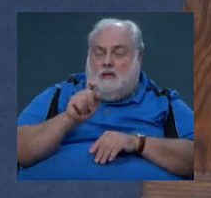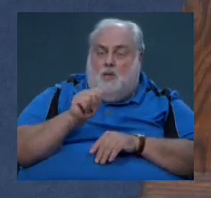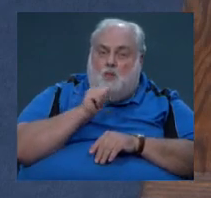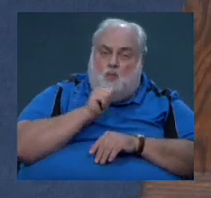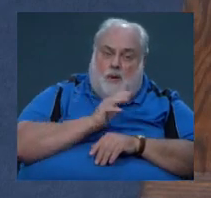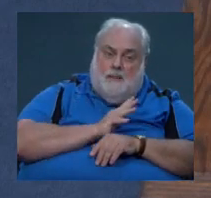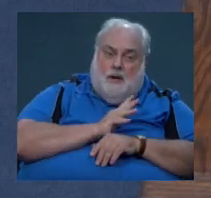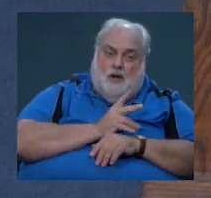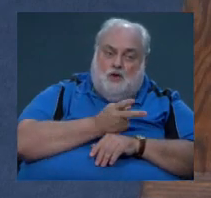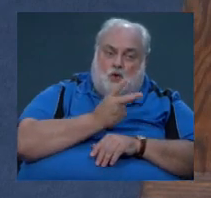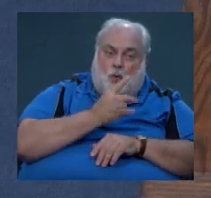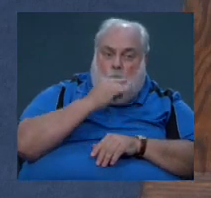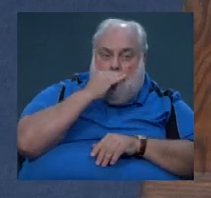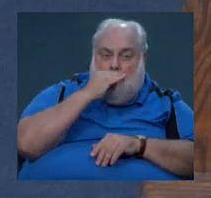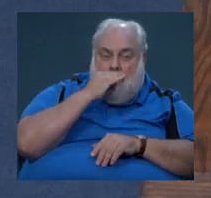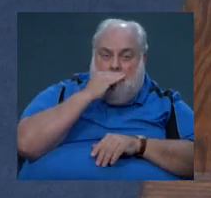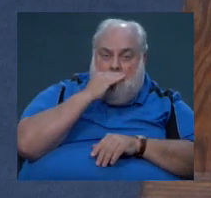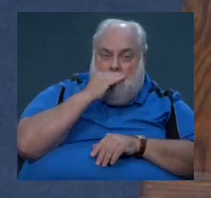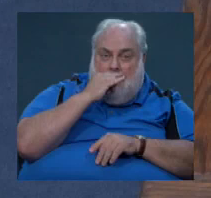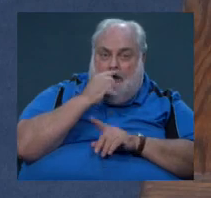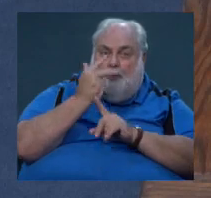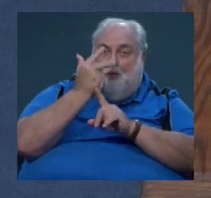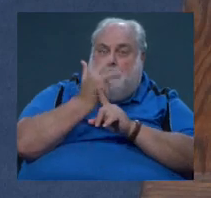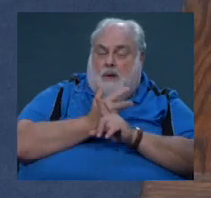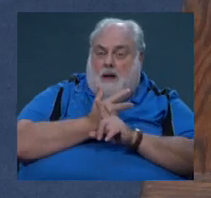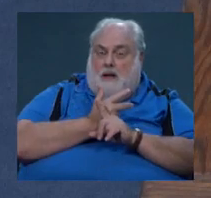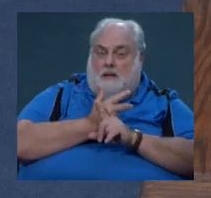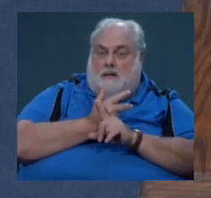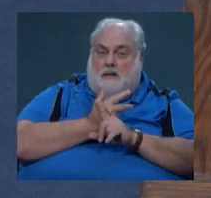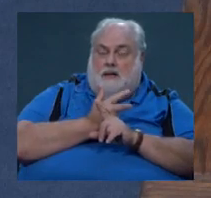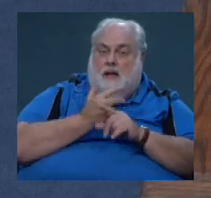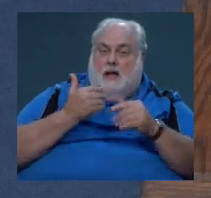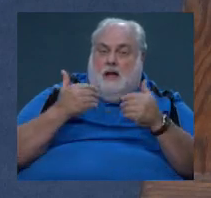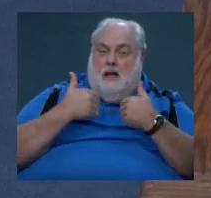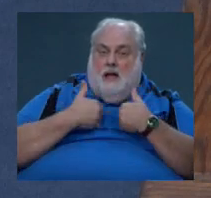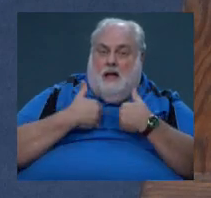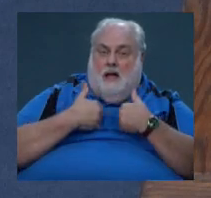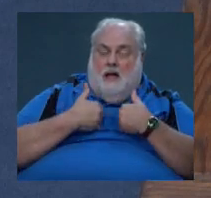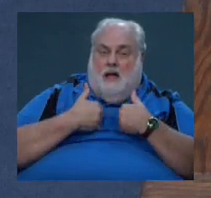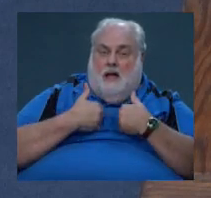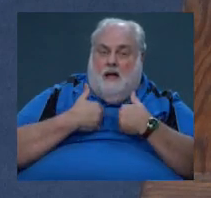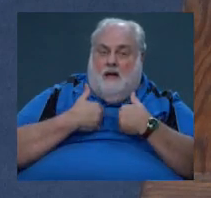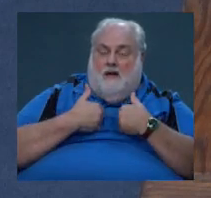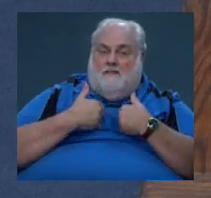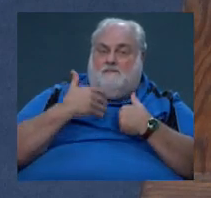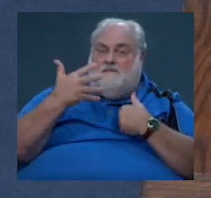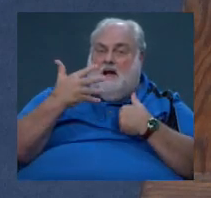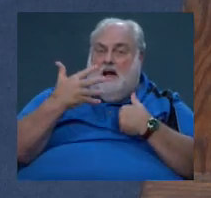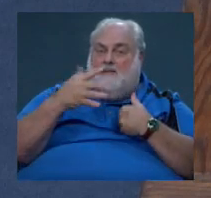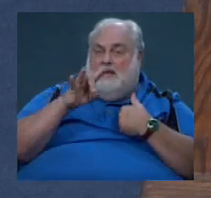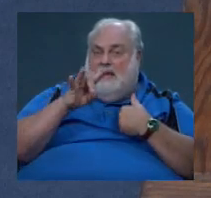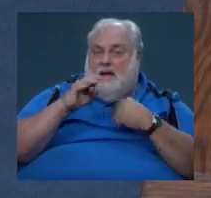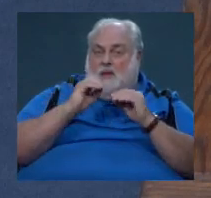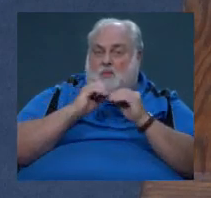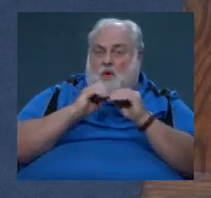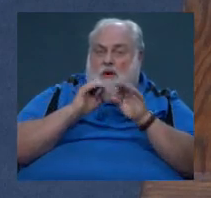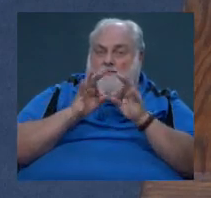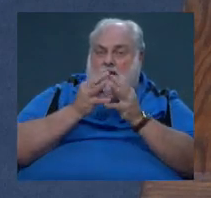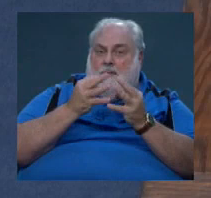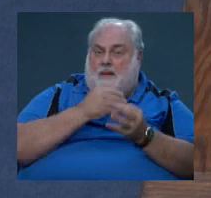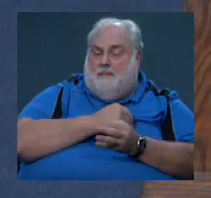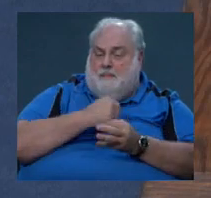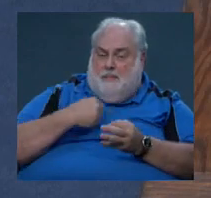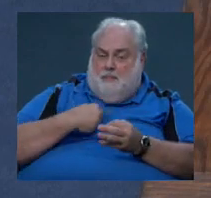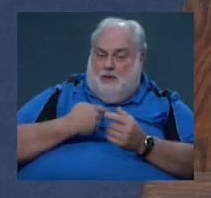and her 2 kids. In 3 months, it's going to be 5 to 8 more family